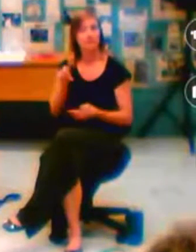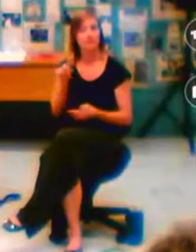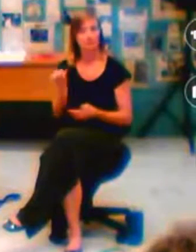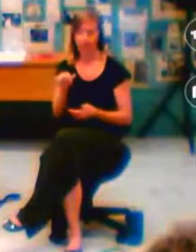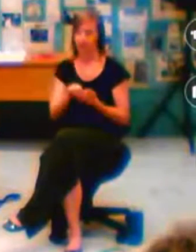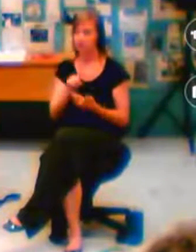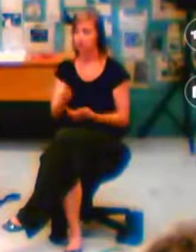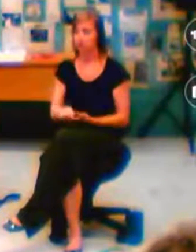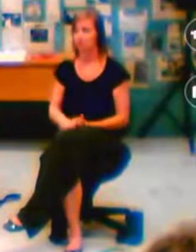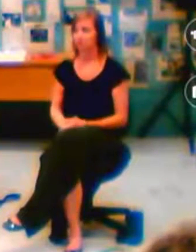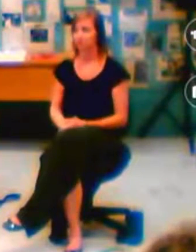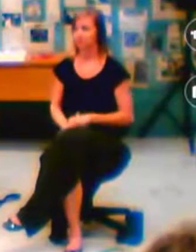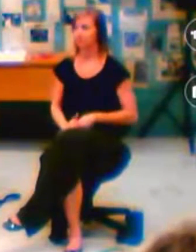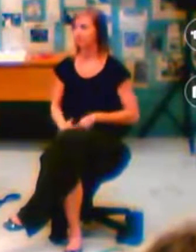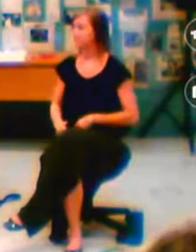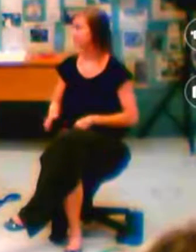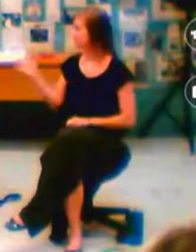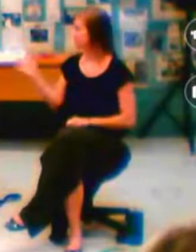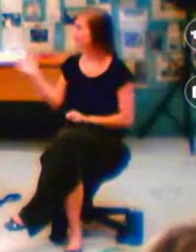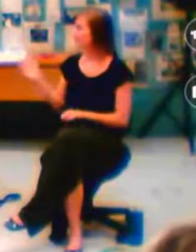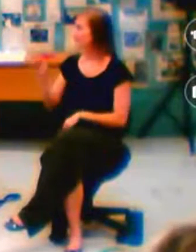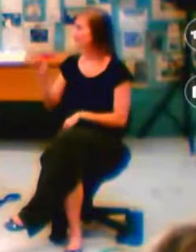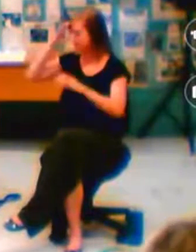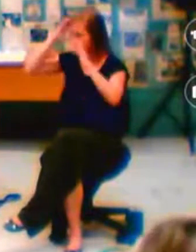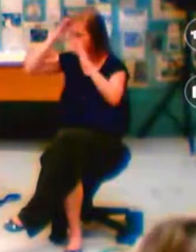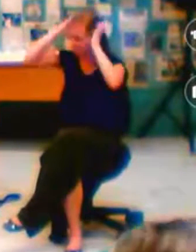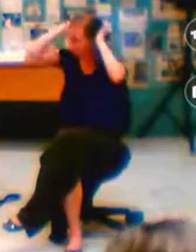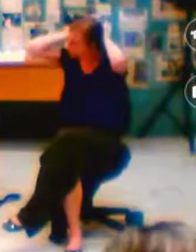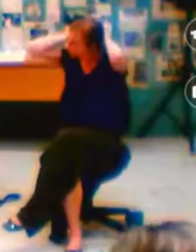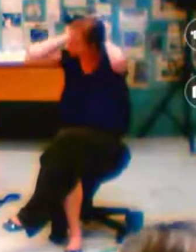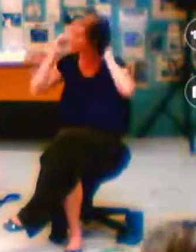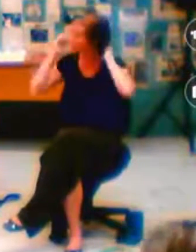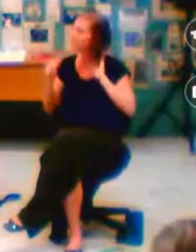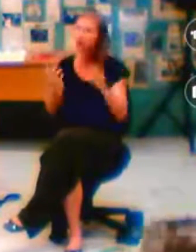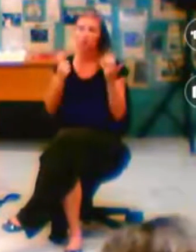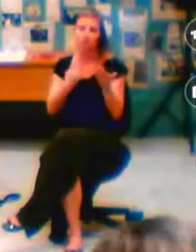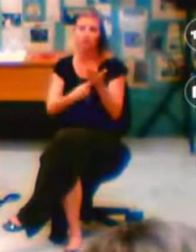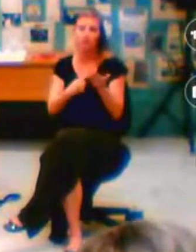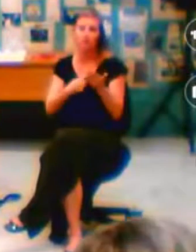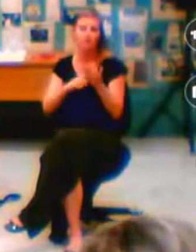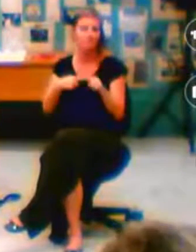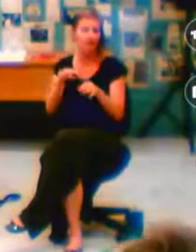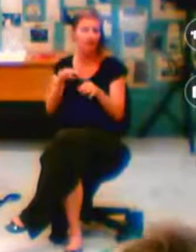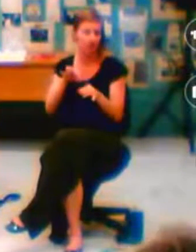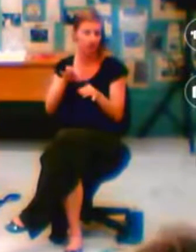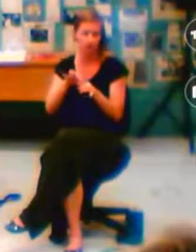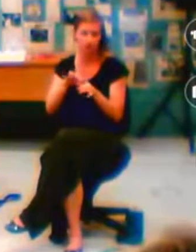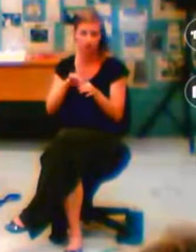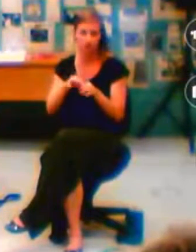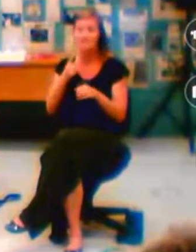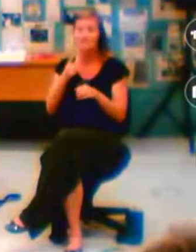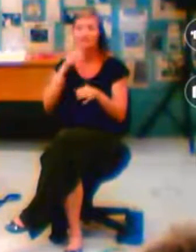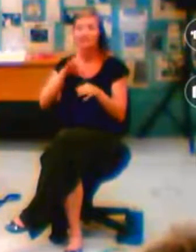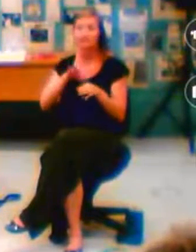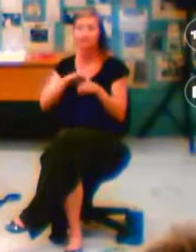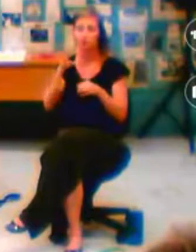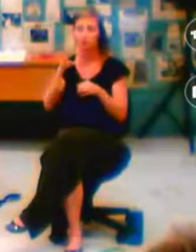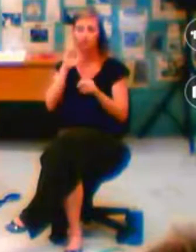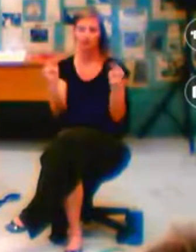more of our income to help the disabled. But if you take 10% of their income away, are they going to feel like more money to help the disabled?